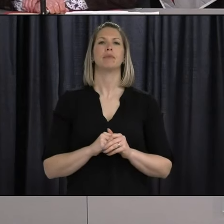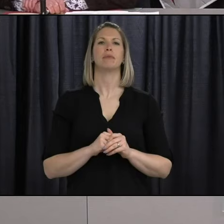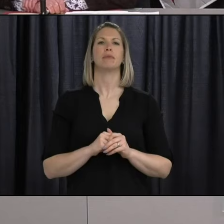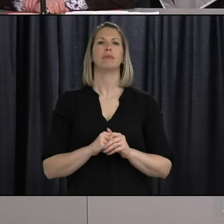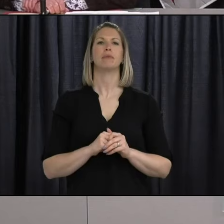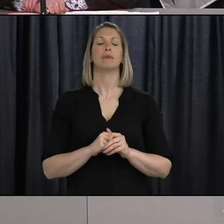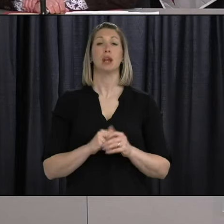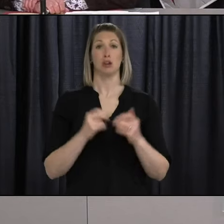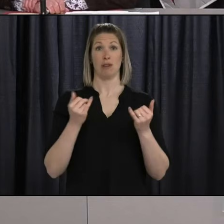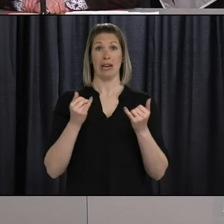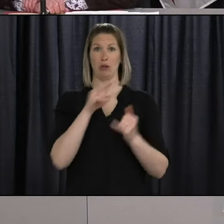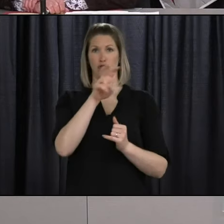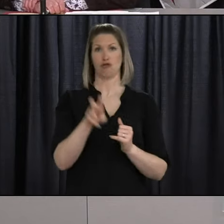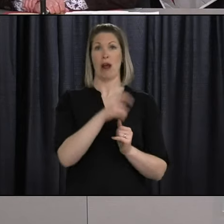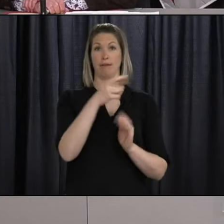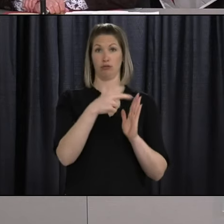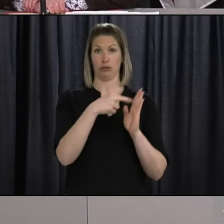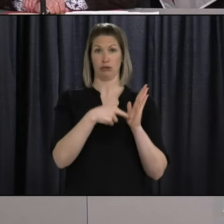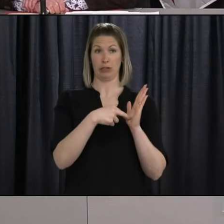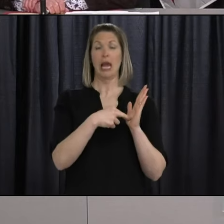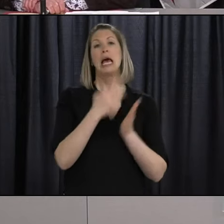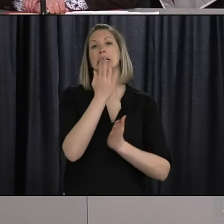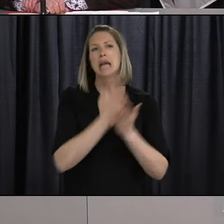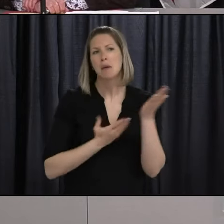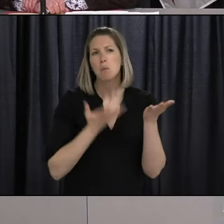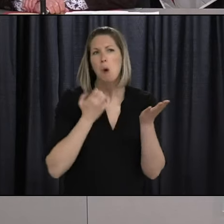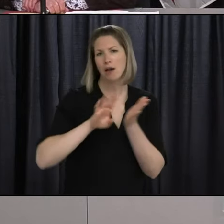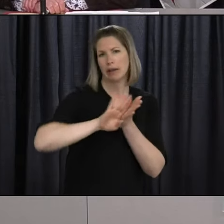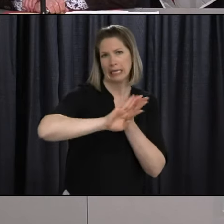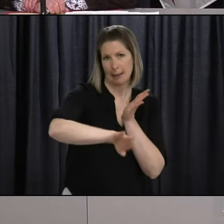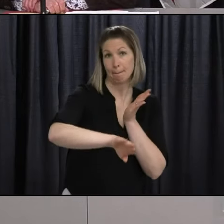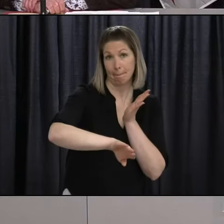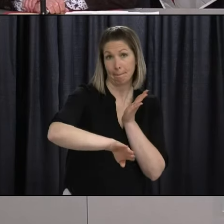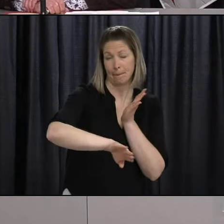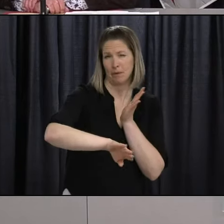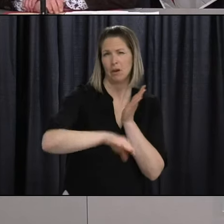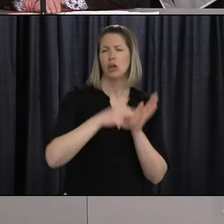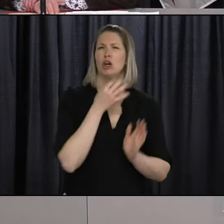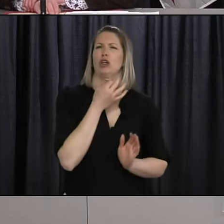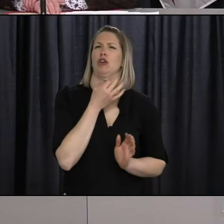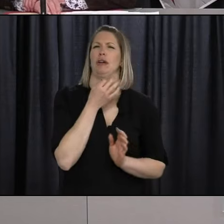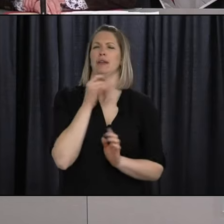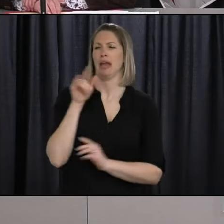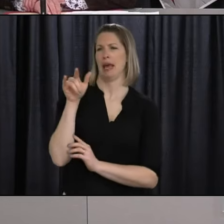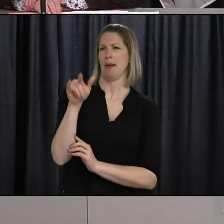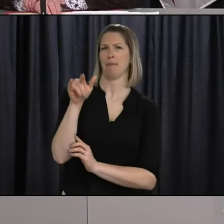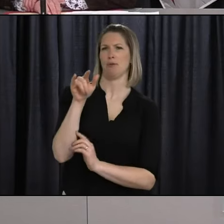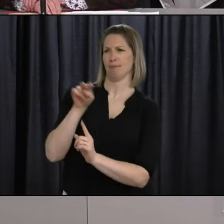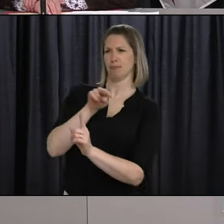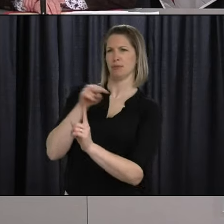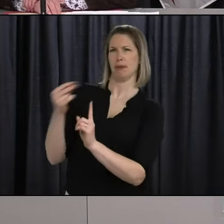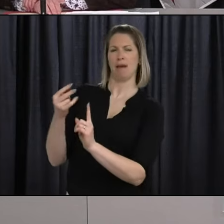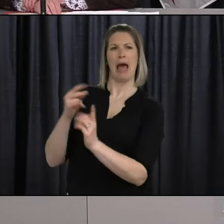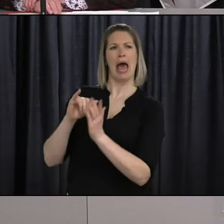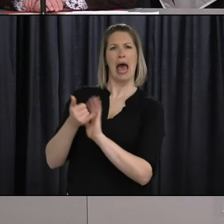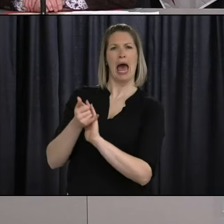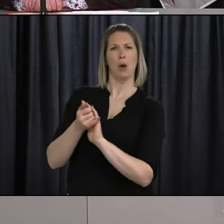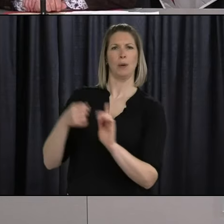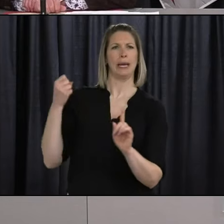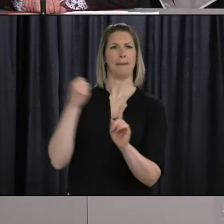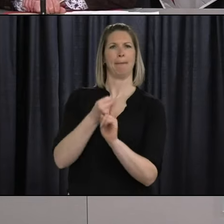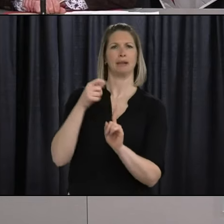on travel and for those looking for exemptions into the province, I'm wondering from the airline's perspective how much this is going to impact travel